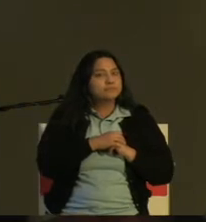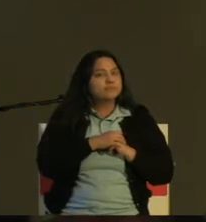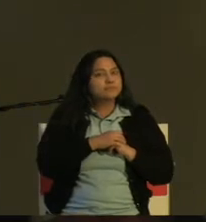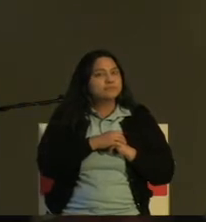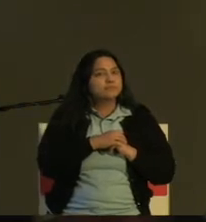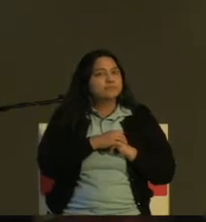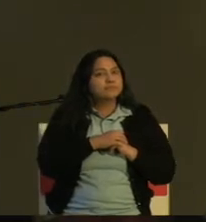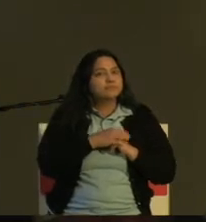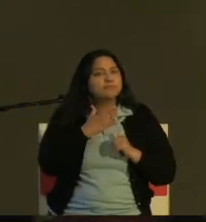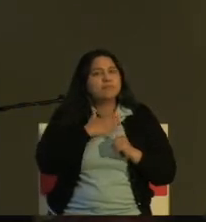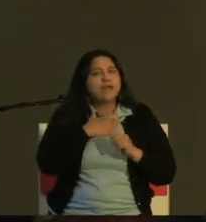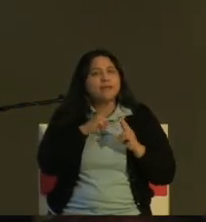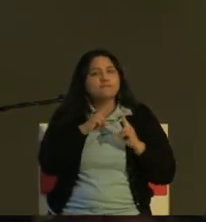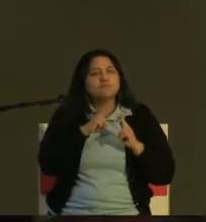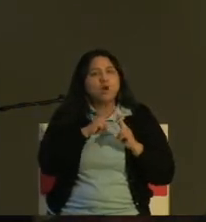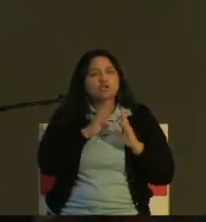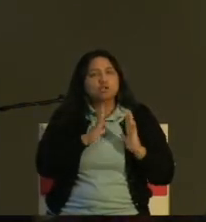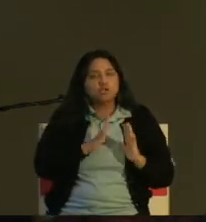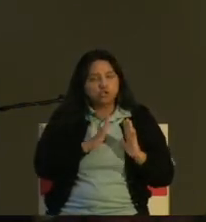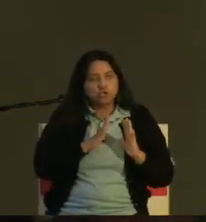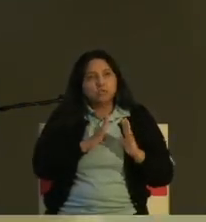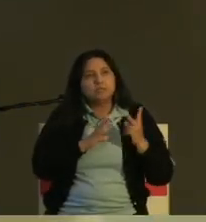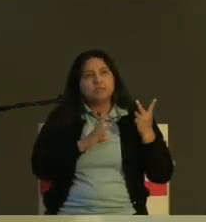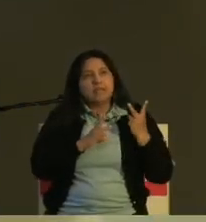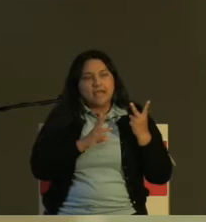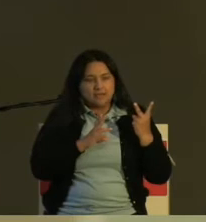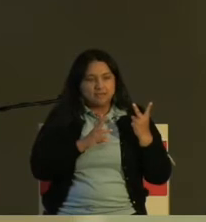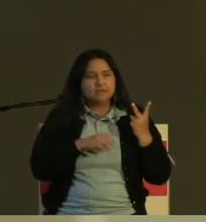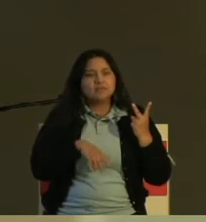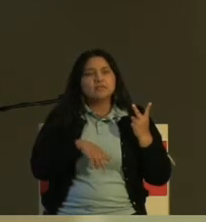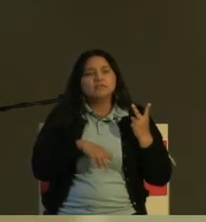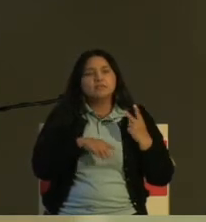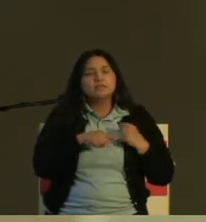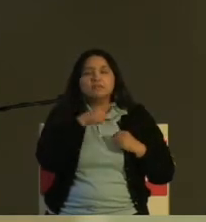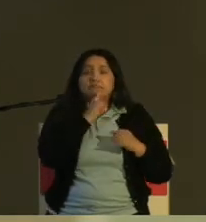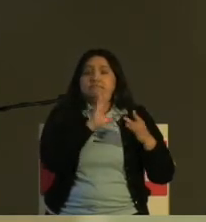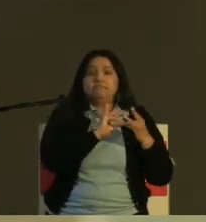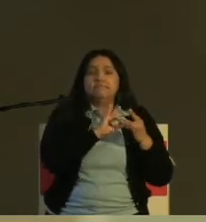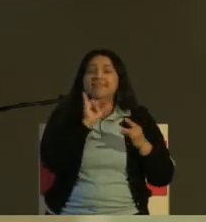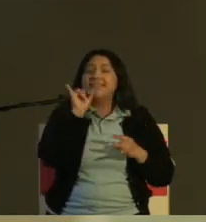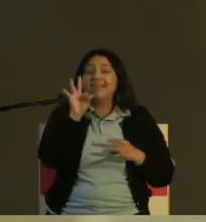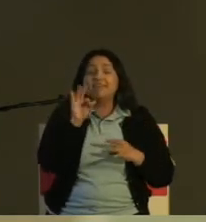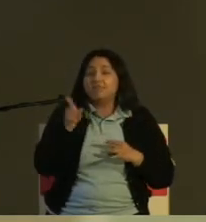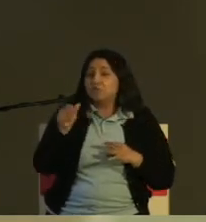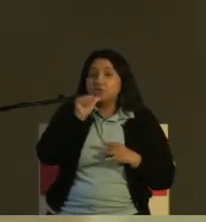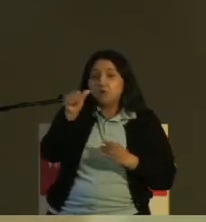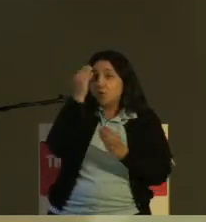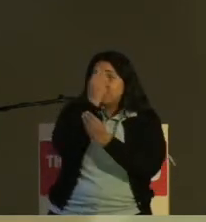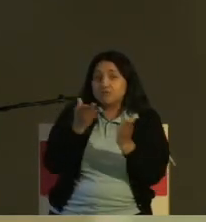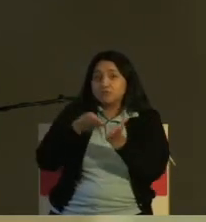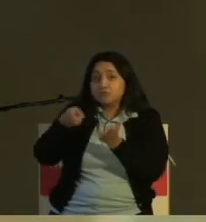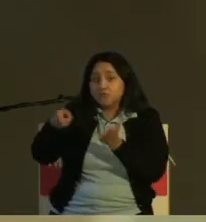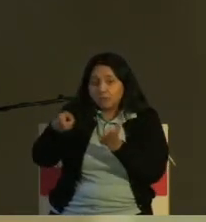my partner Alana would probably, you know, be upset if I didn't tell the truth that I originally wrote